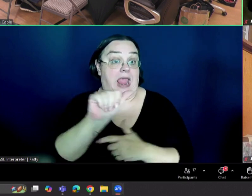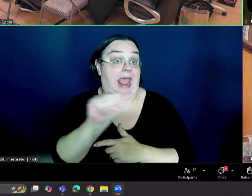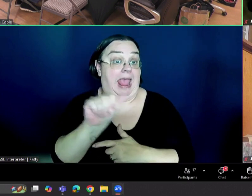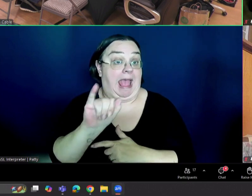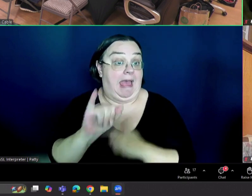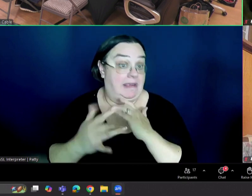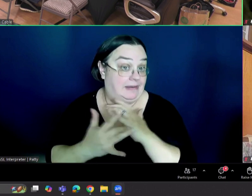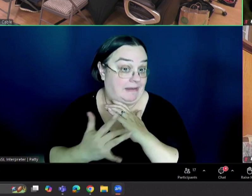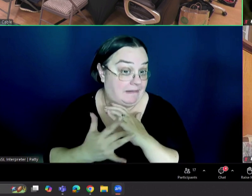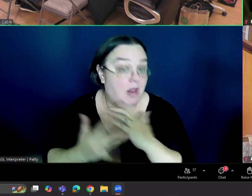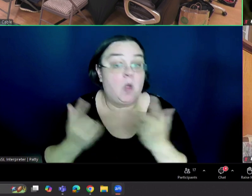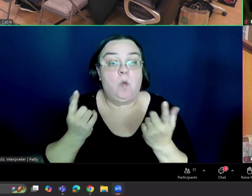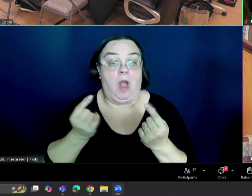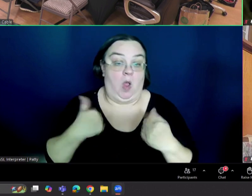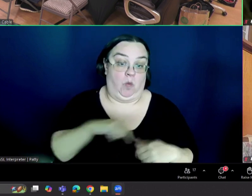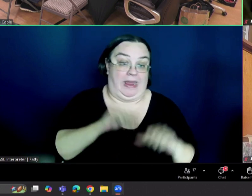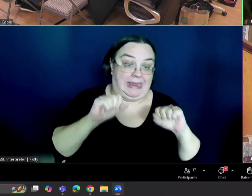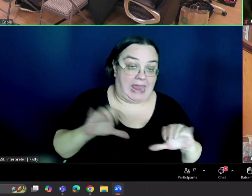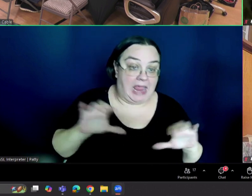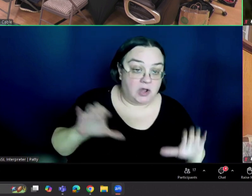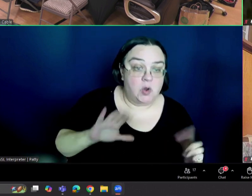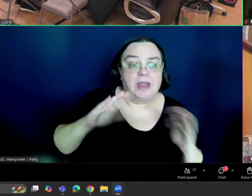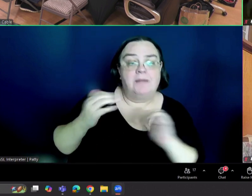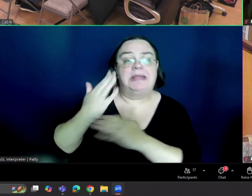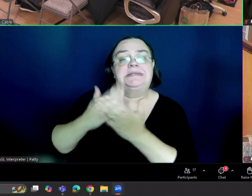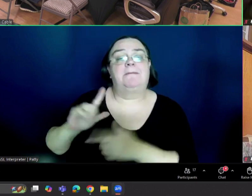do versus what some of the legacy companies out there,